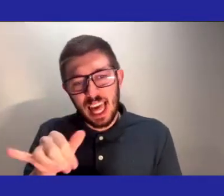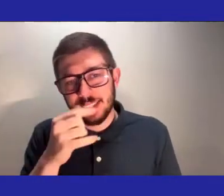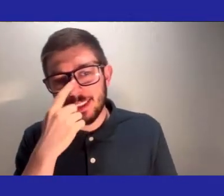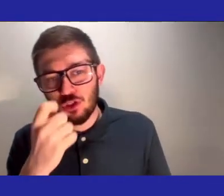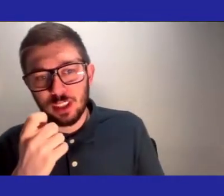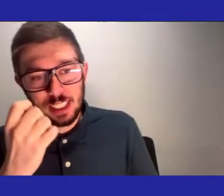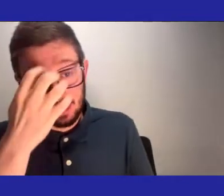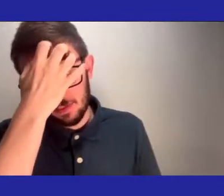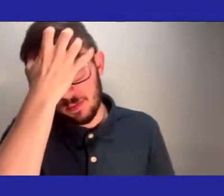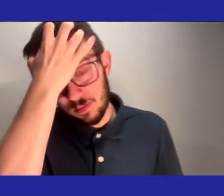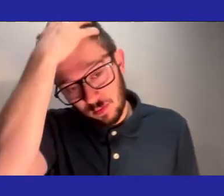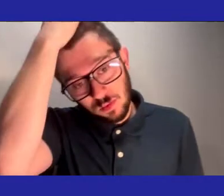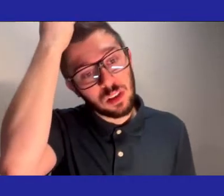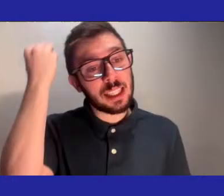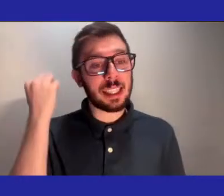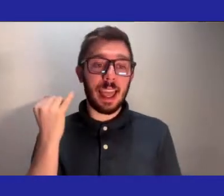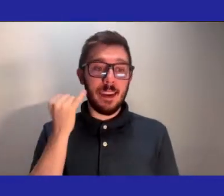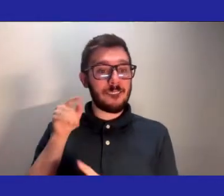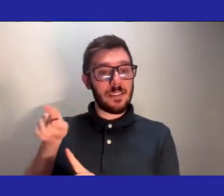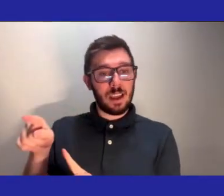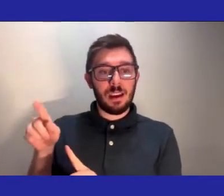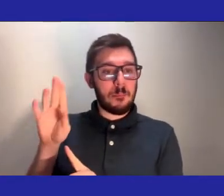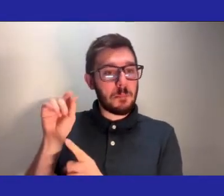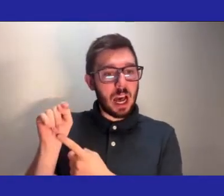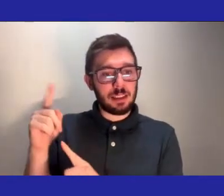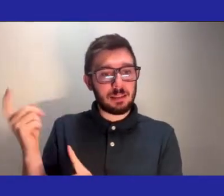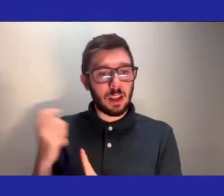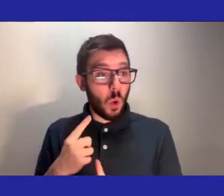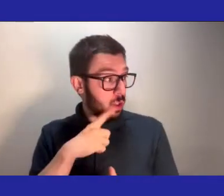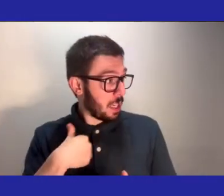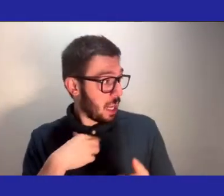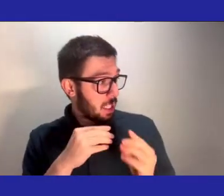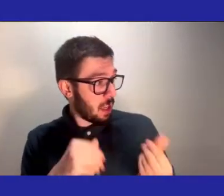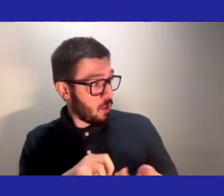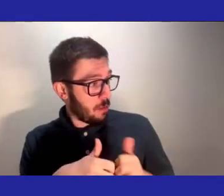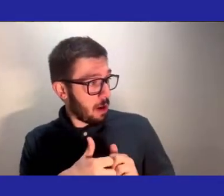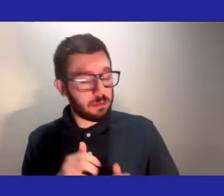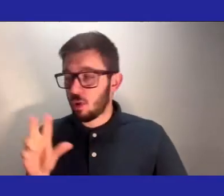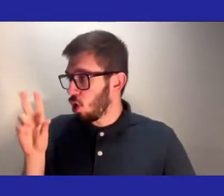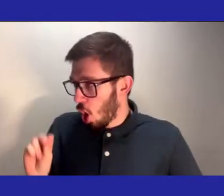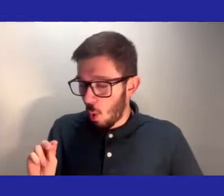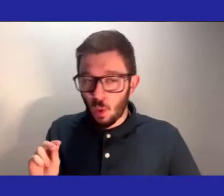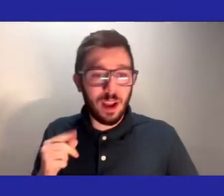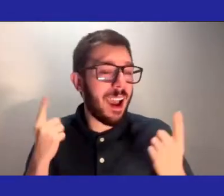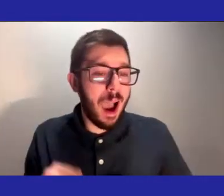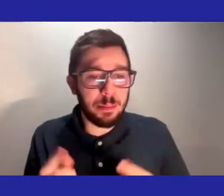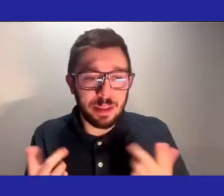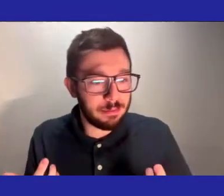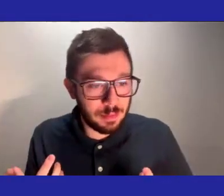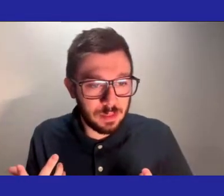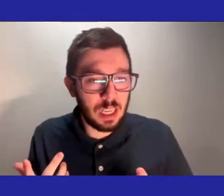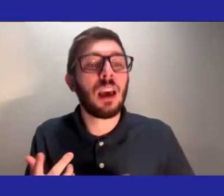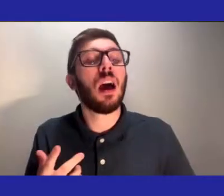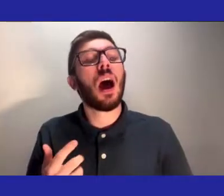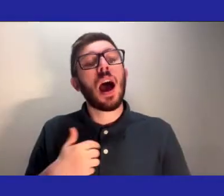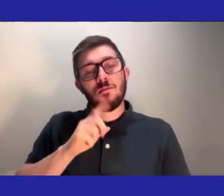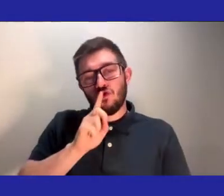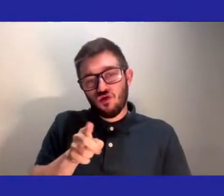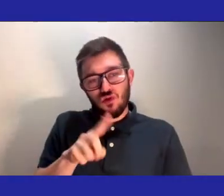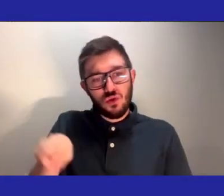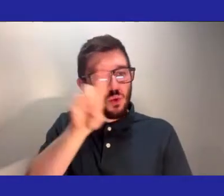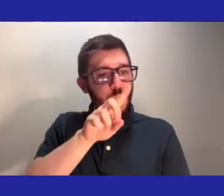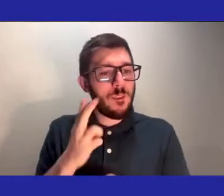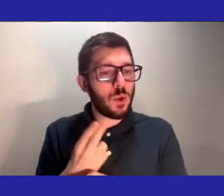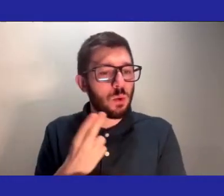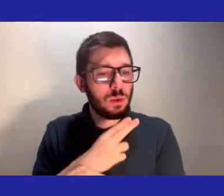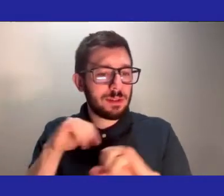And if you say no, then Is that what you were asking for? Yeah, Oh, I'm I was sorry. trying to understand. I mean, as I'm sure all of you have used these systems, it can get